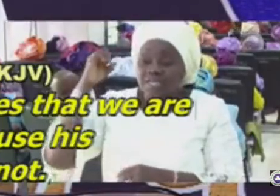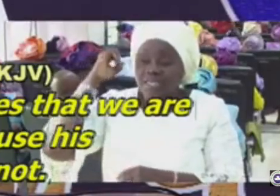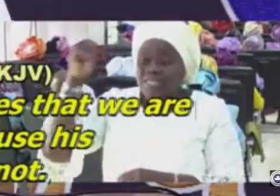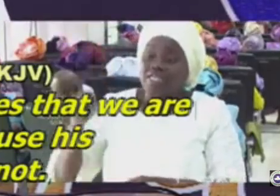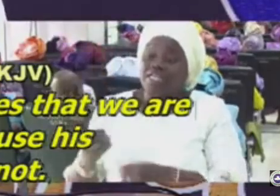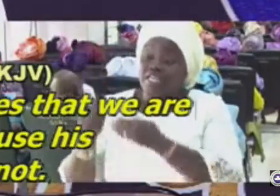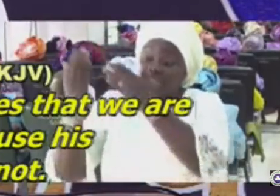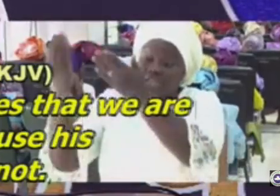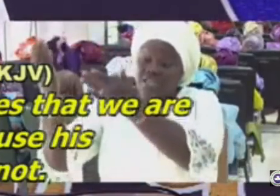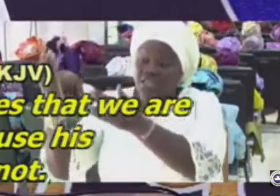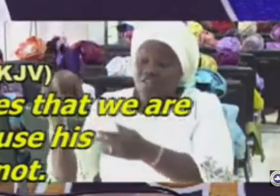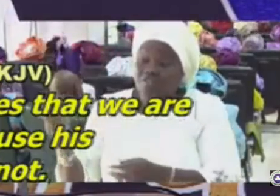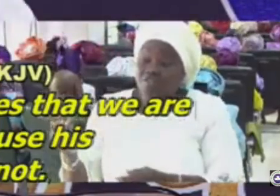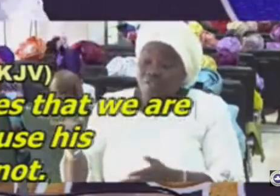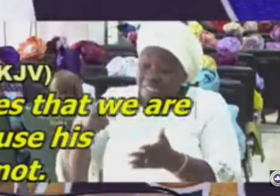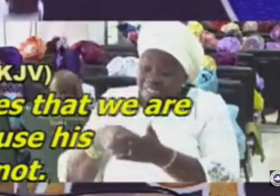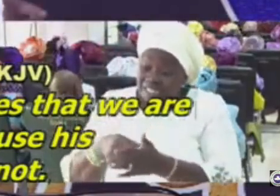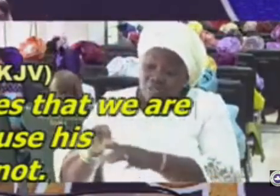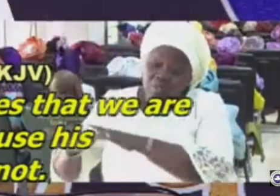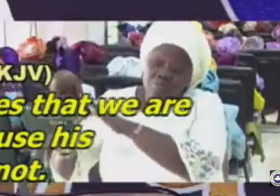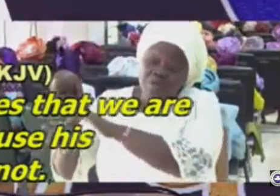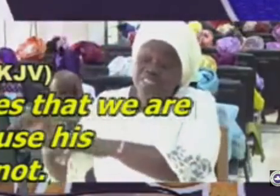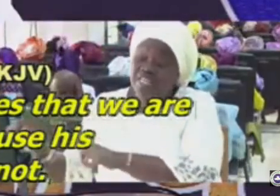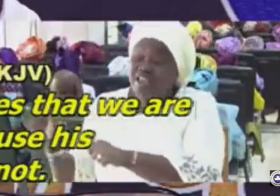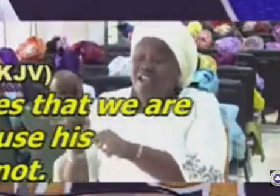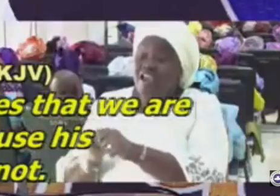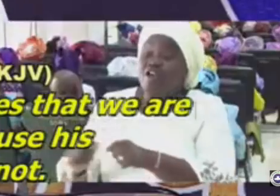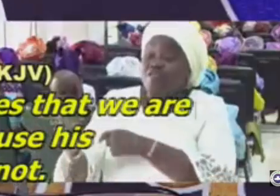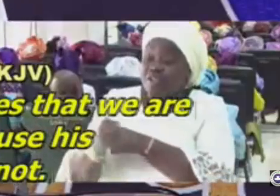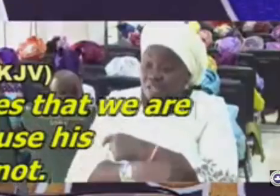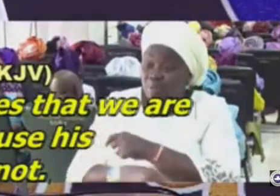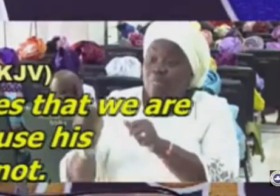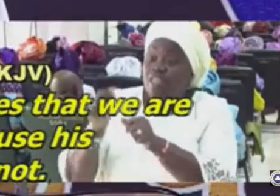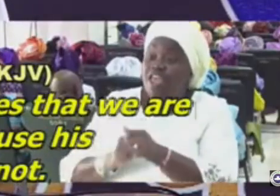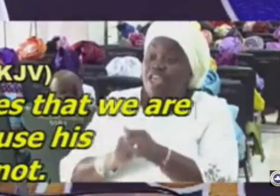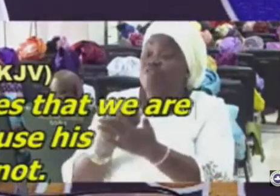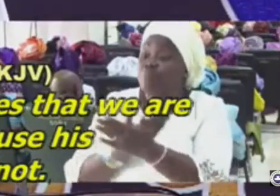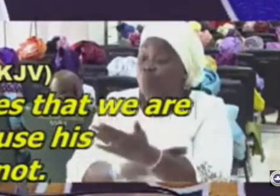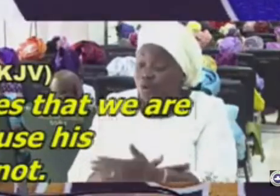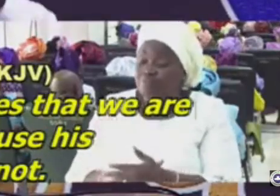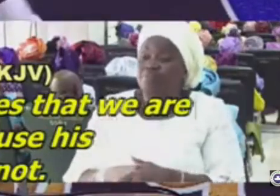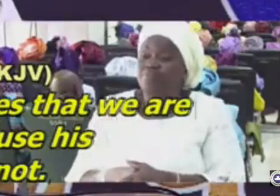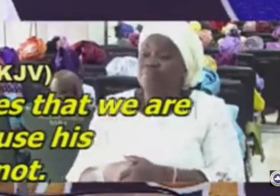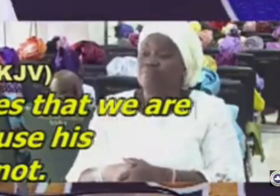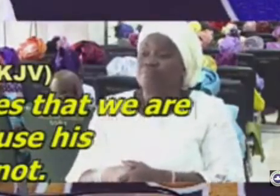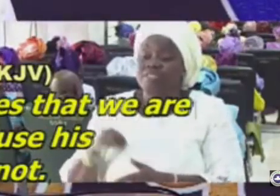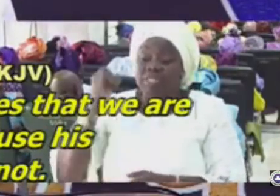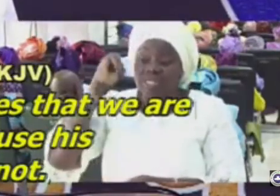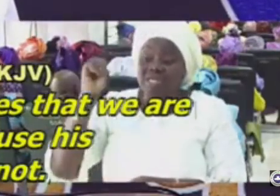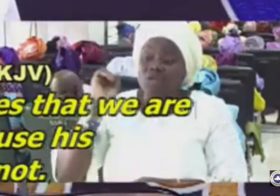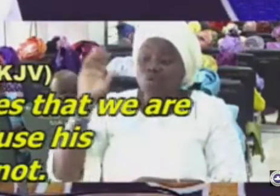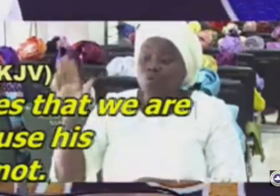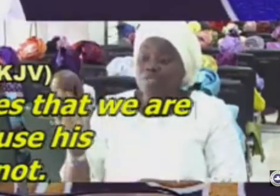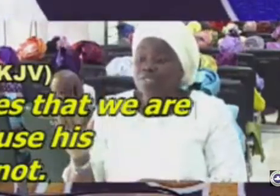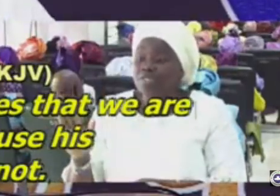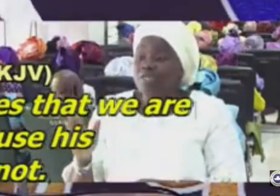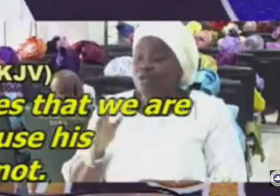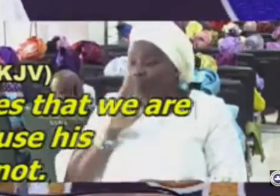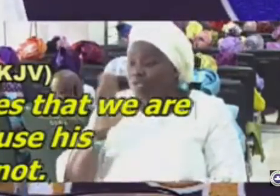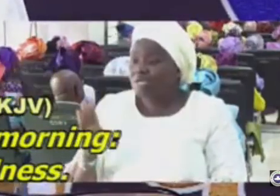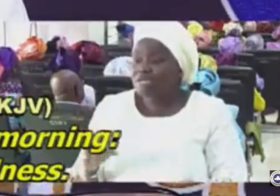every morning. He will look at us and say, I will be merciful another day. I'll be merciful another day. I'll